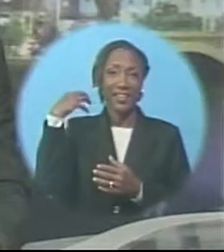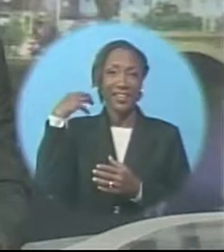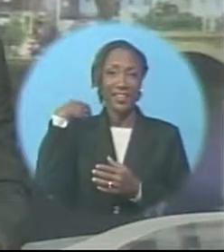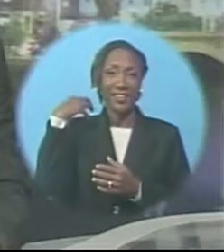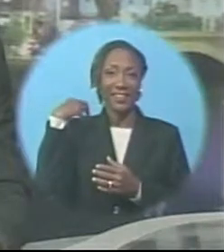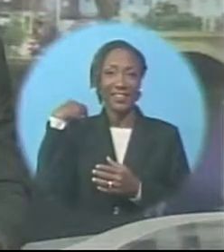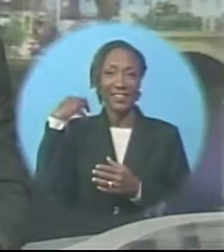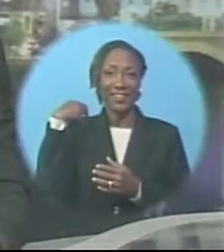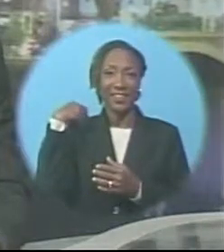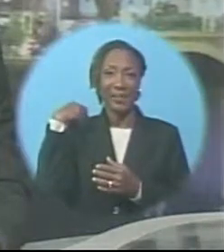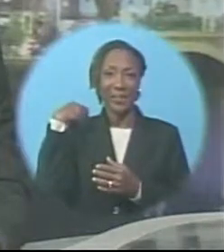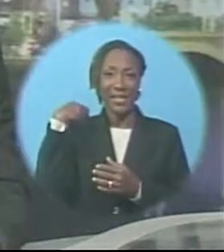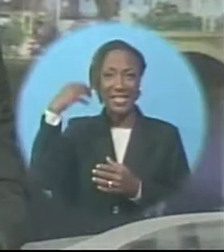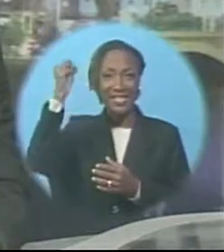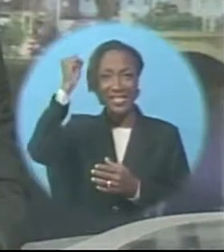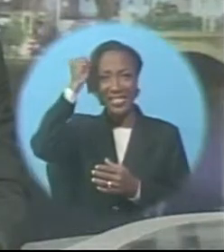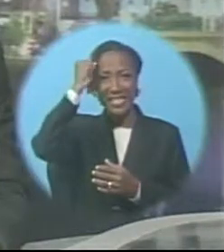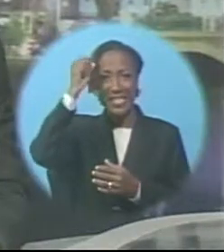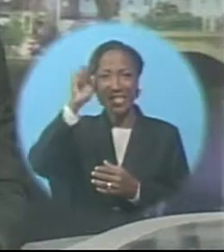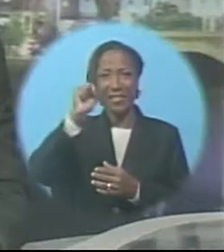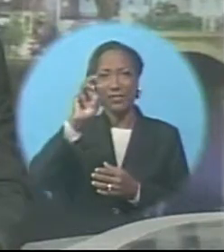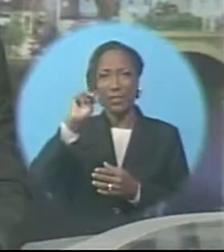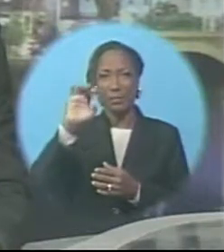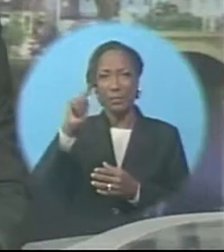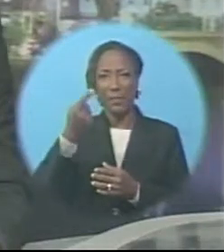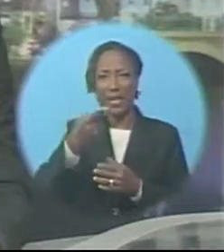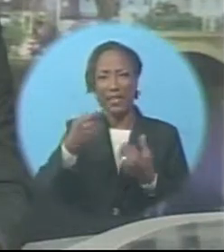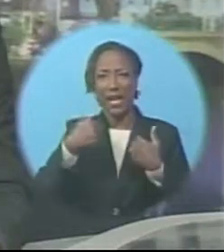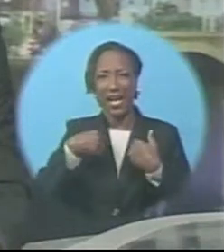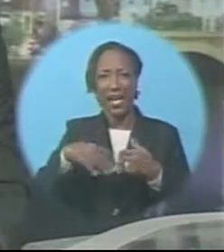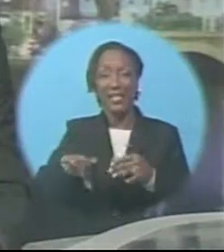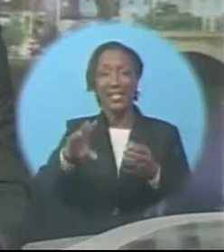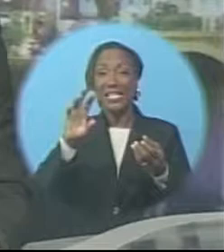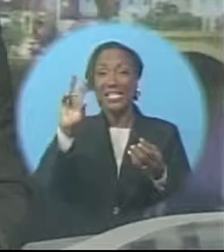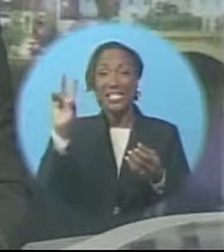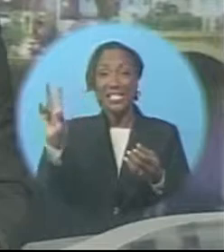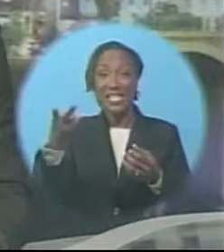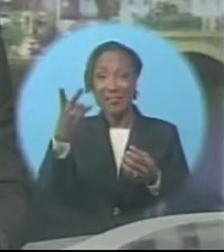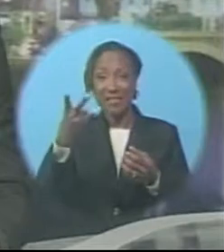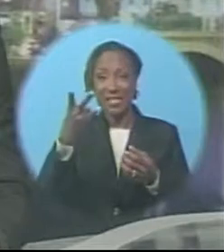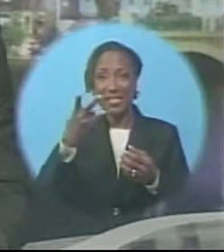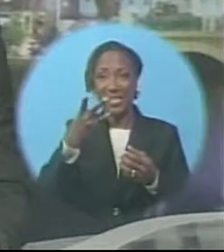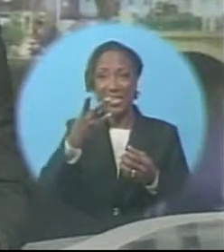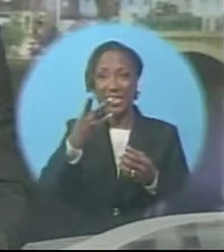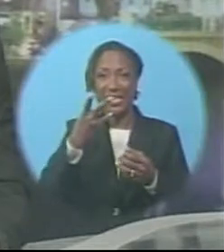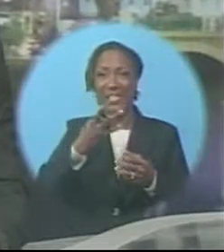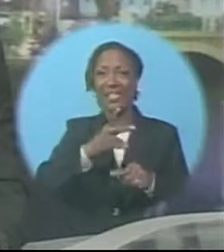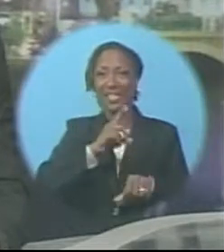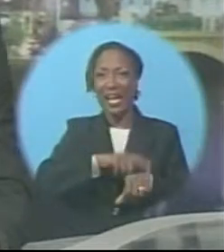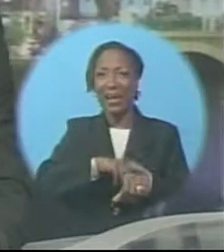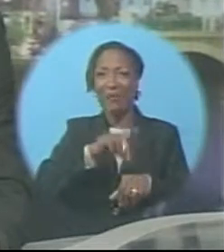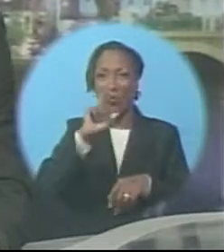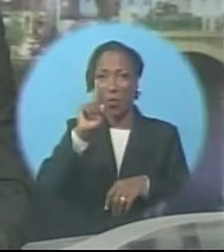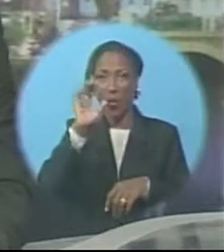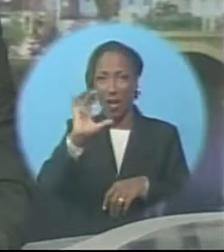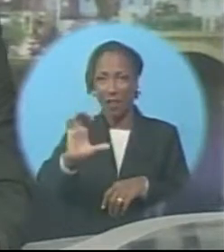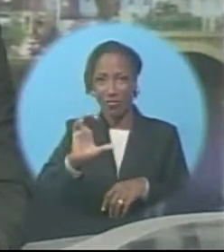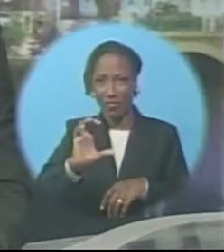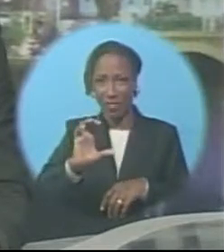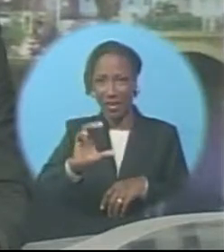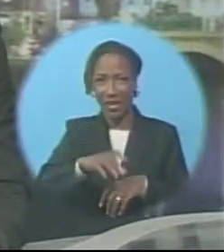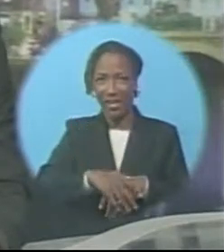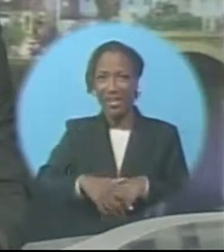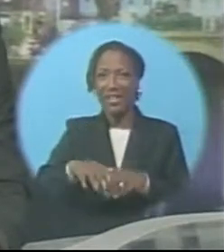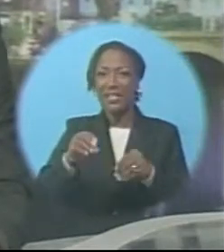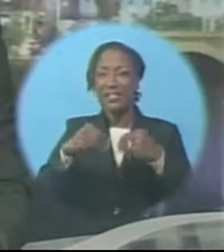Well, staying in Australia, Captain Stephen Smith scored his 17th Test century to give Australia a 22-run lead over